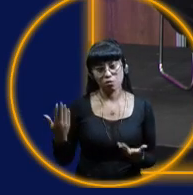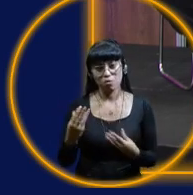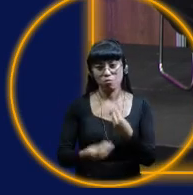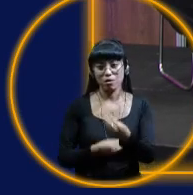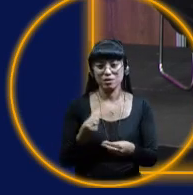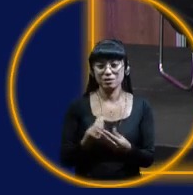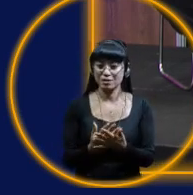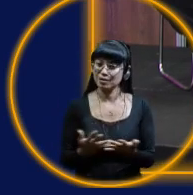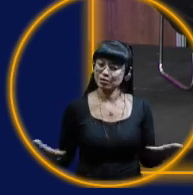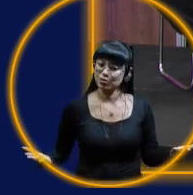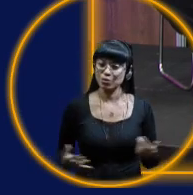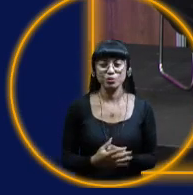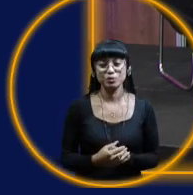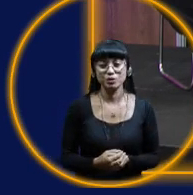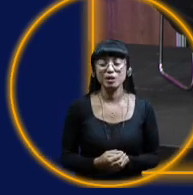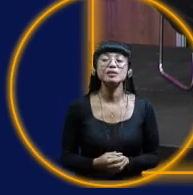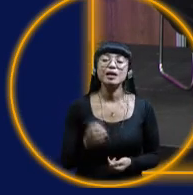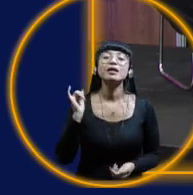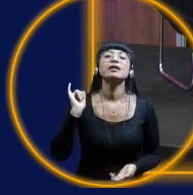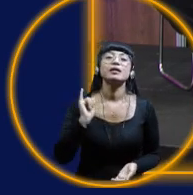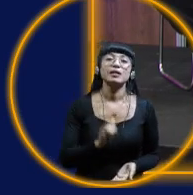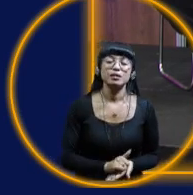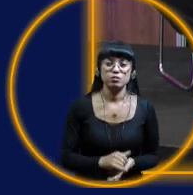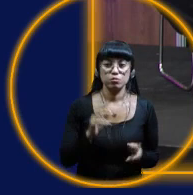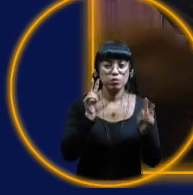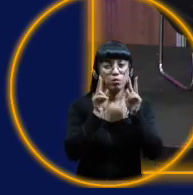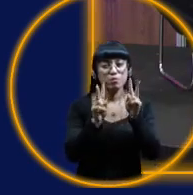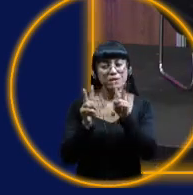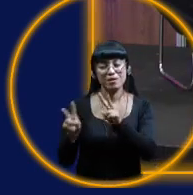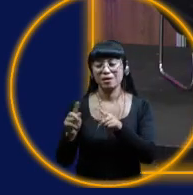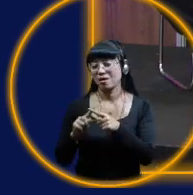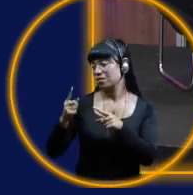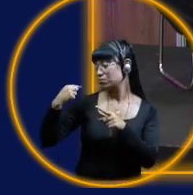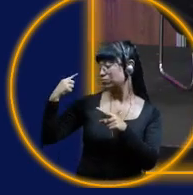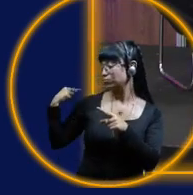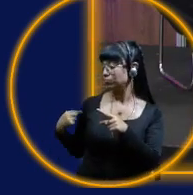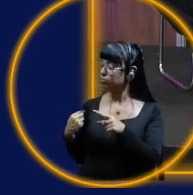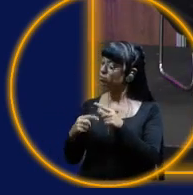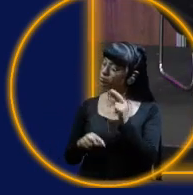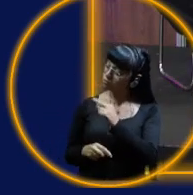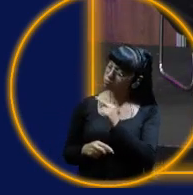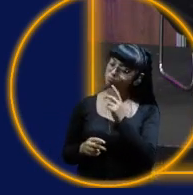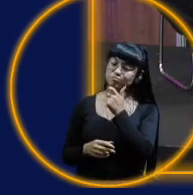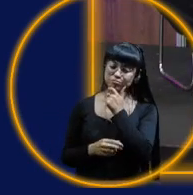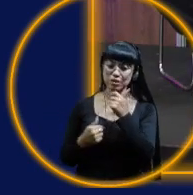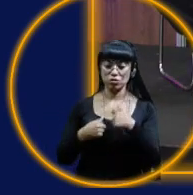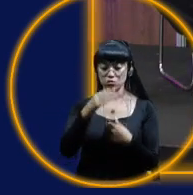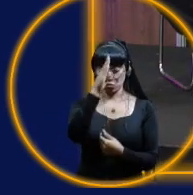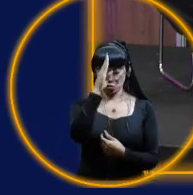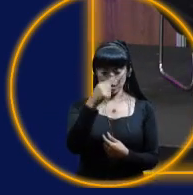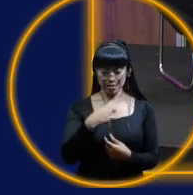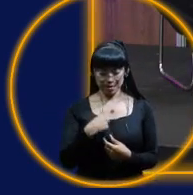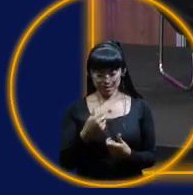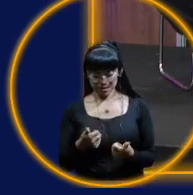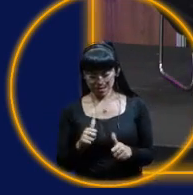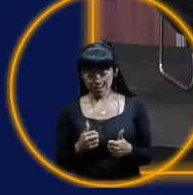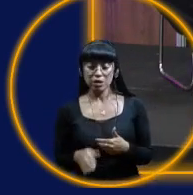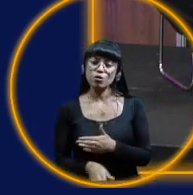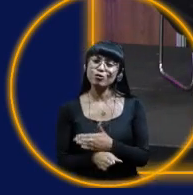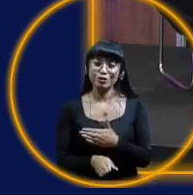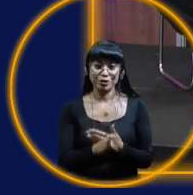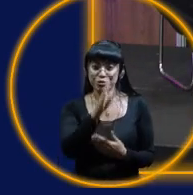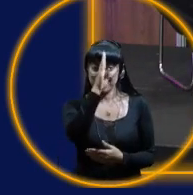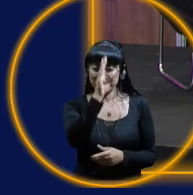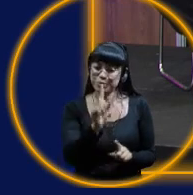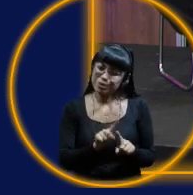And I can look back and be like, I've made so many things, why am I like doubting myself? But it's like, it's different every time.